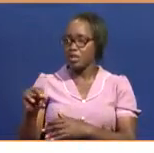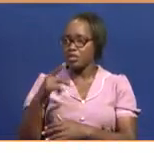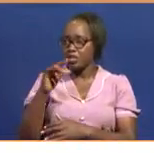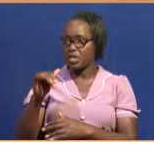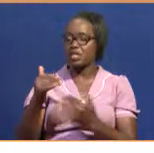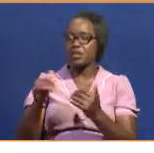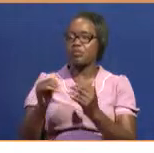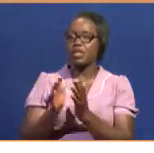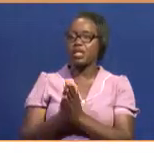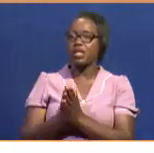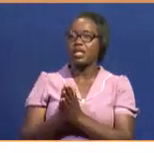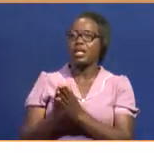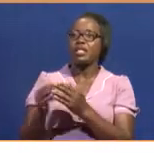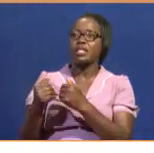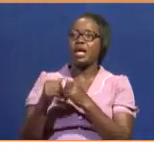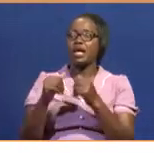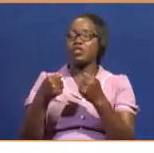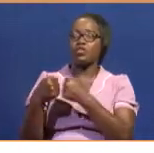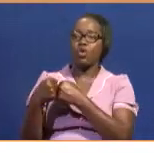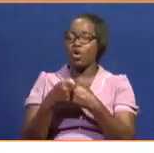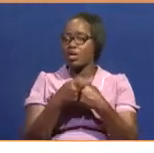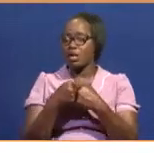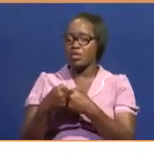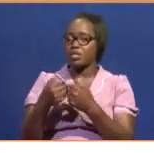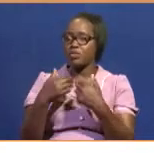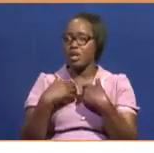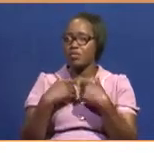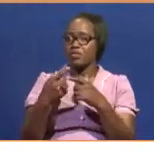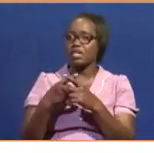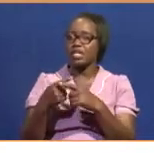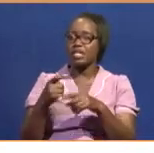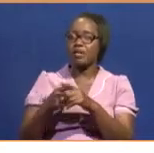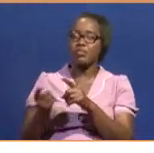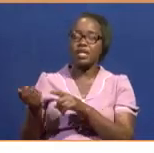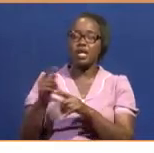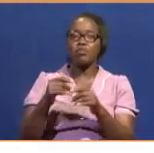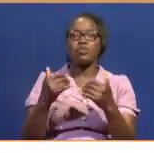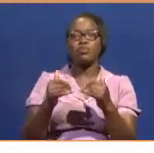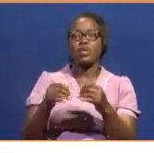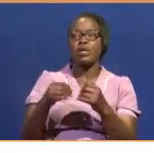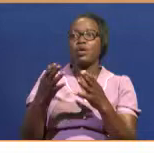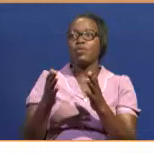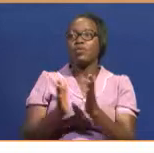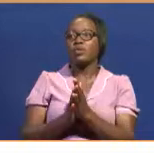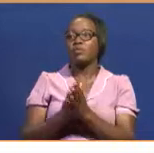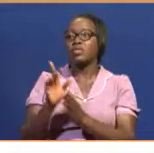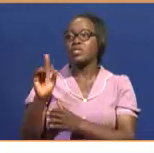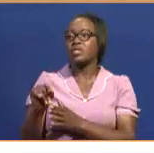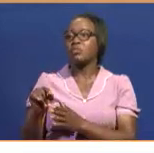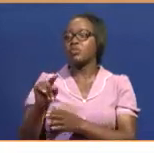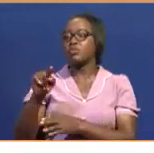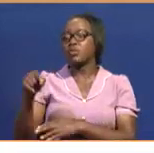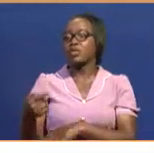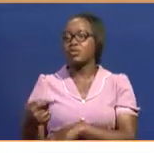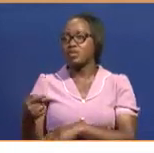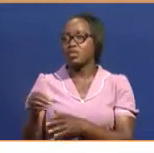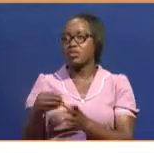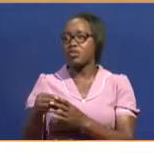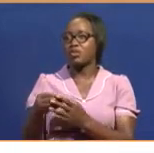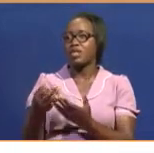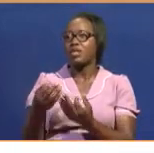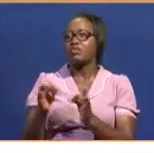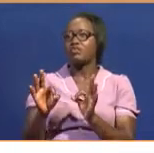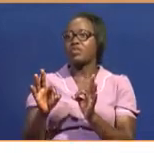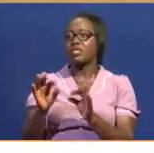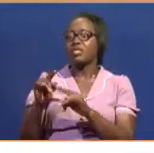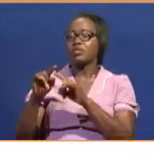to play the 11 weeks of tournaments we have. And then when they come to play the tournament, we either give them at a subsidized fee of like $1,000, or they can be free